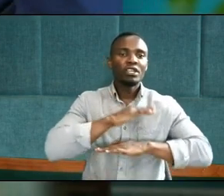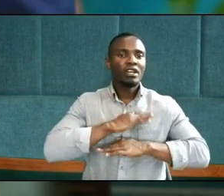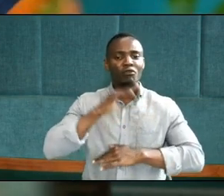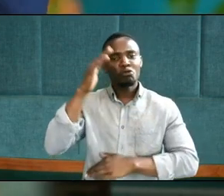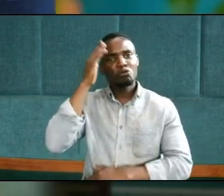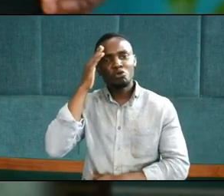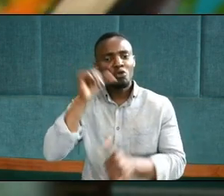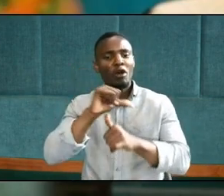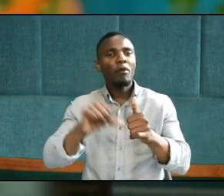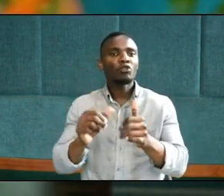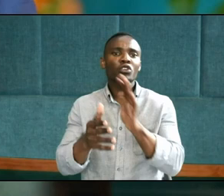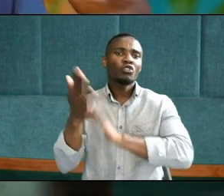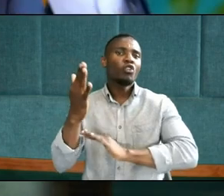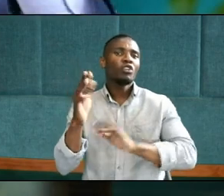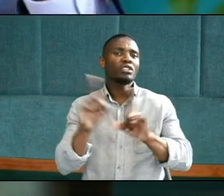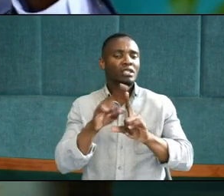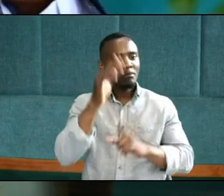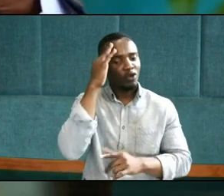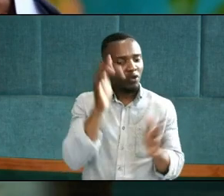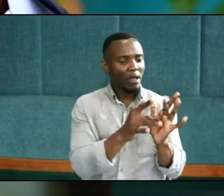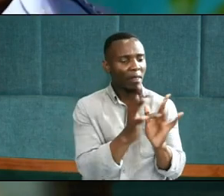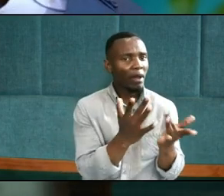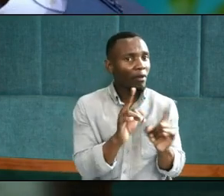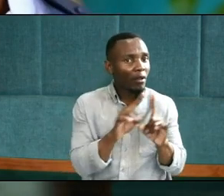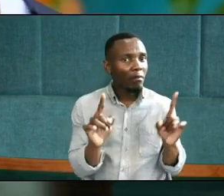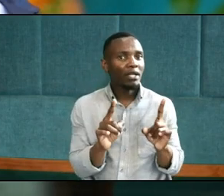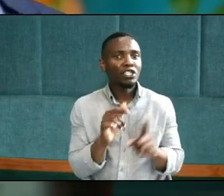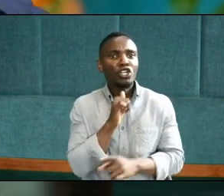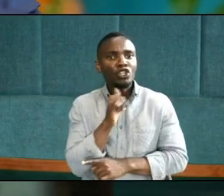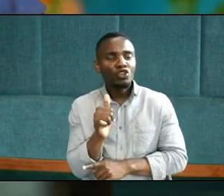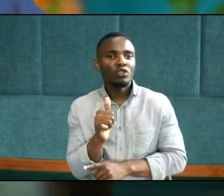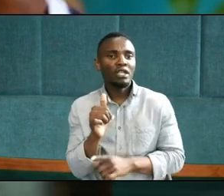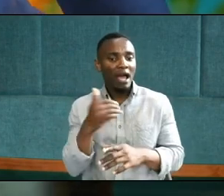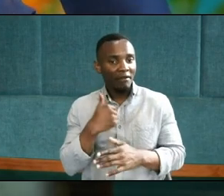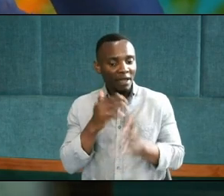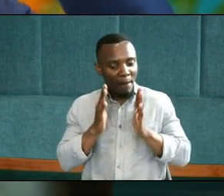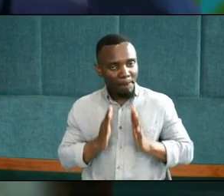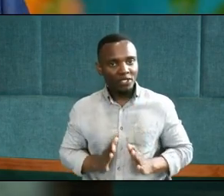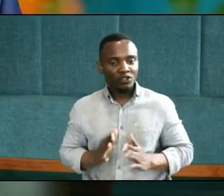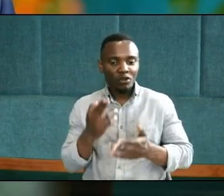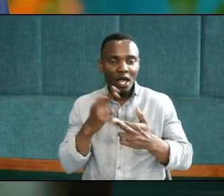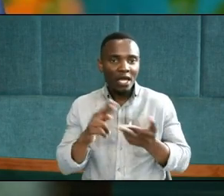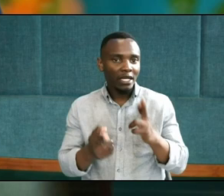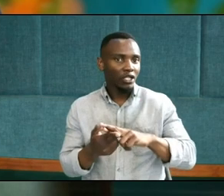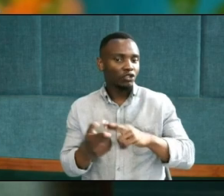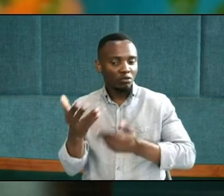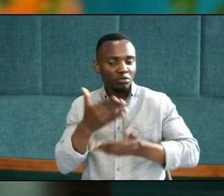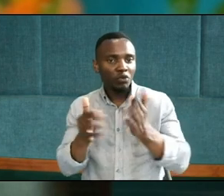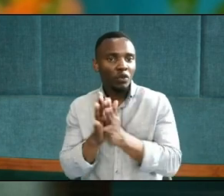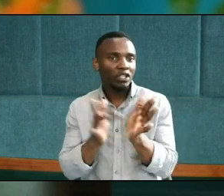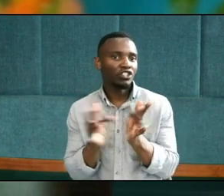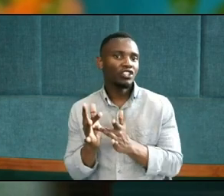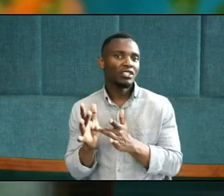many things about the Bible, but not having a personal relationship with Jesus, I